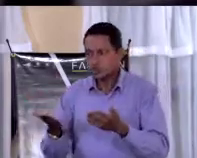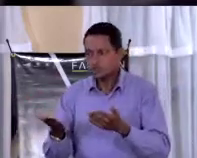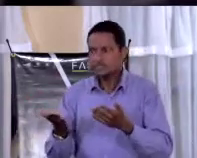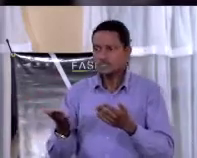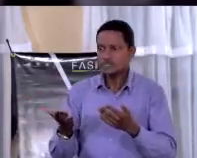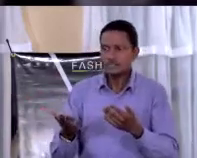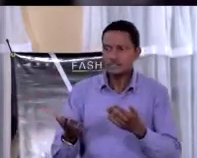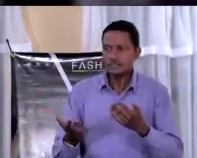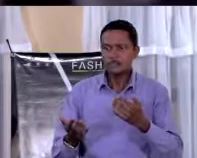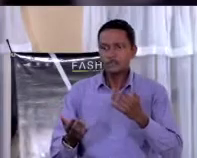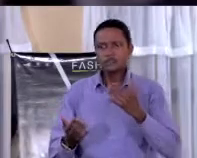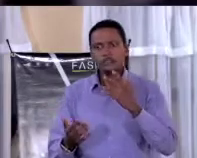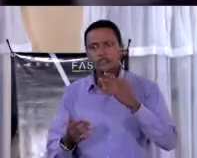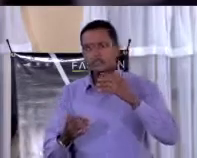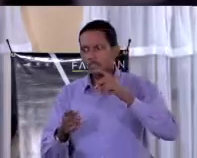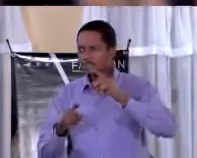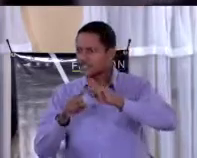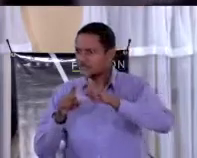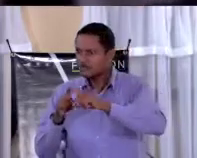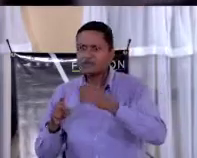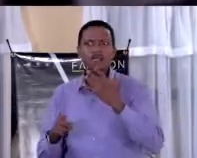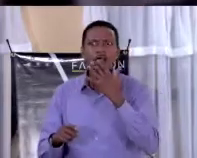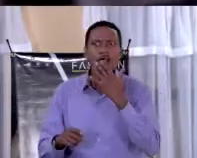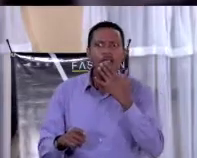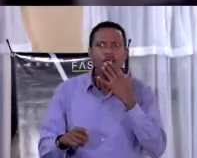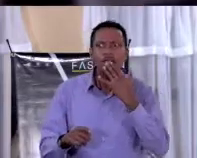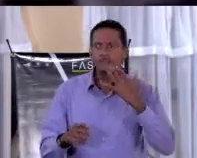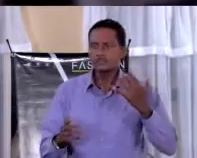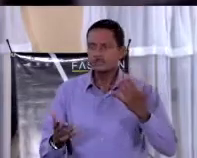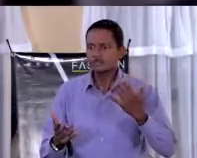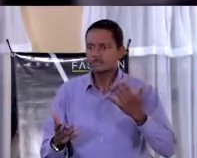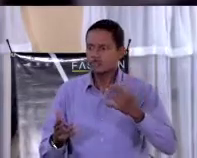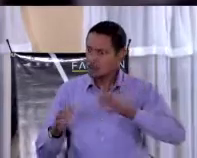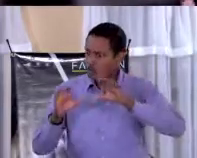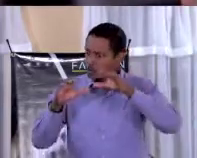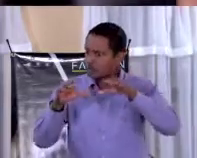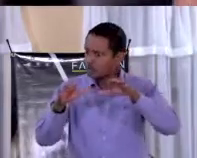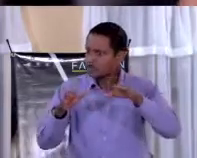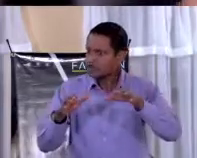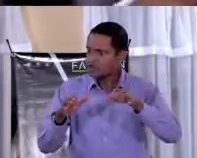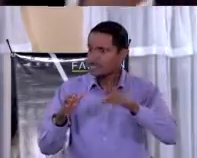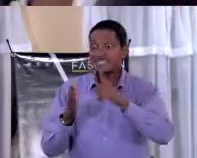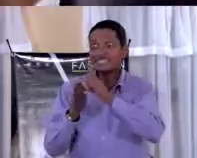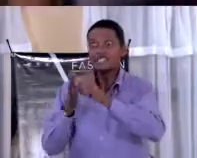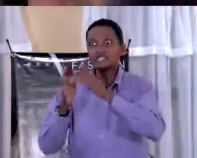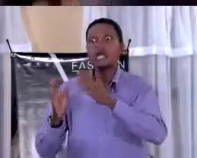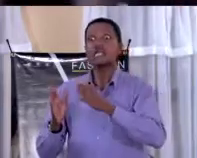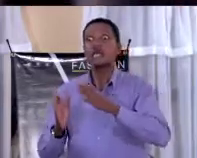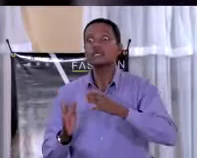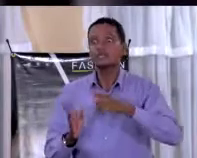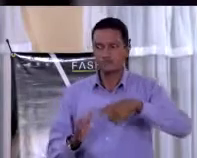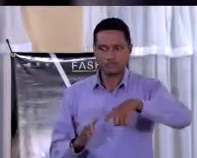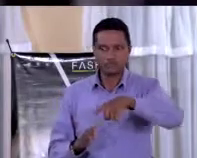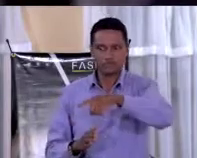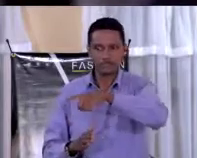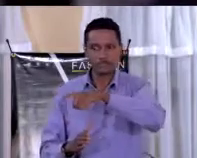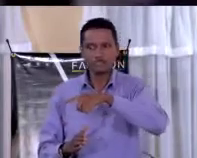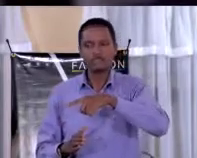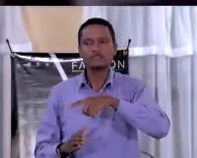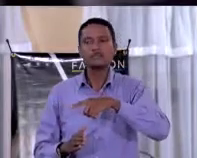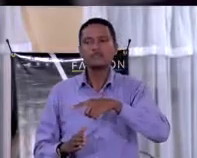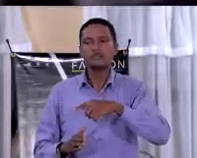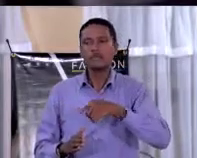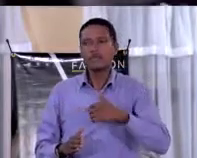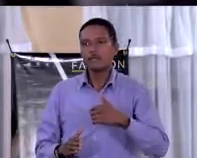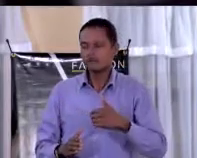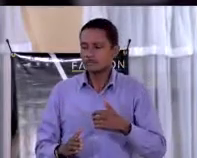It's okay. And they're saying it's a British gray line. I am not saying that we are to denigrate what they are doing outside there, but we